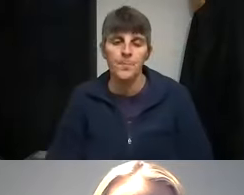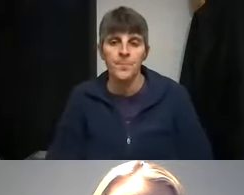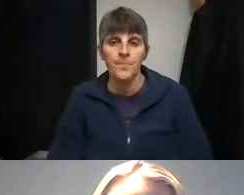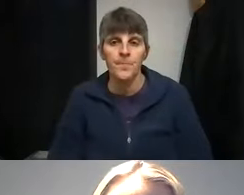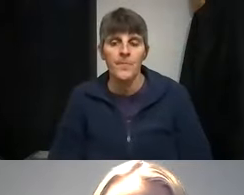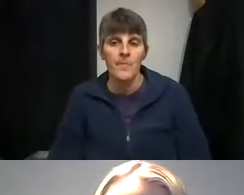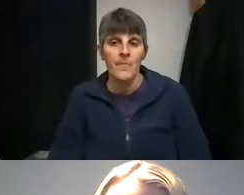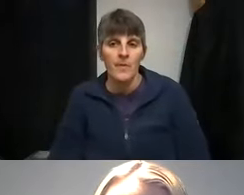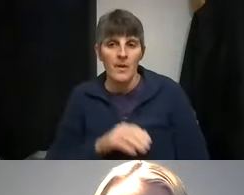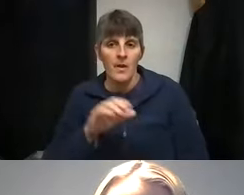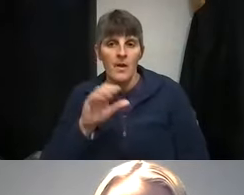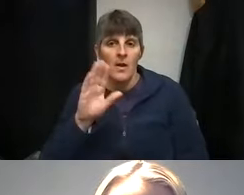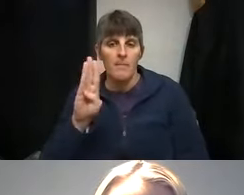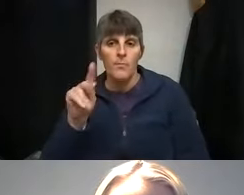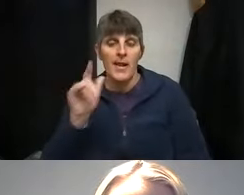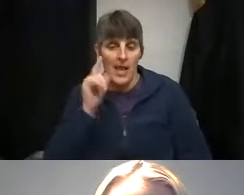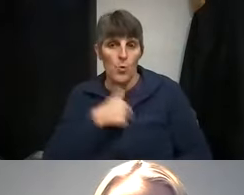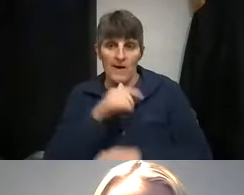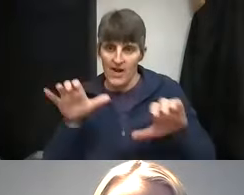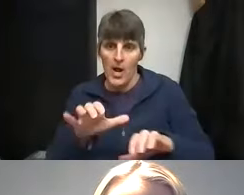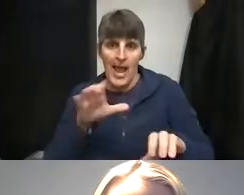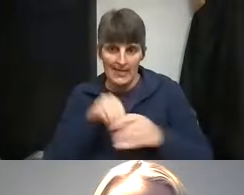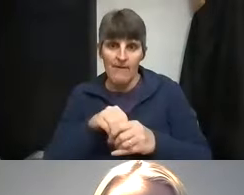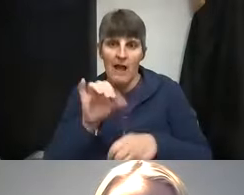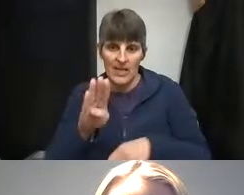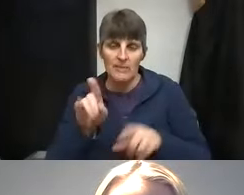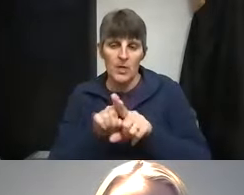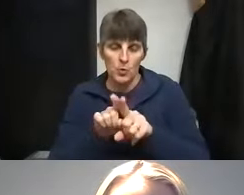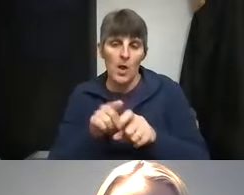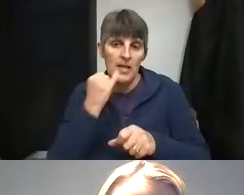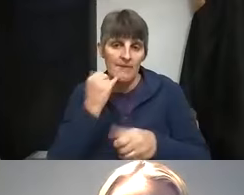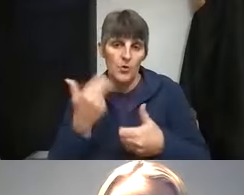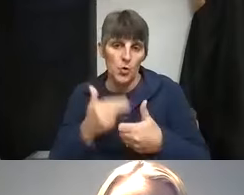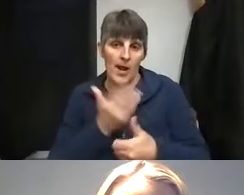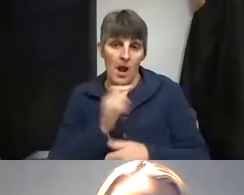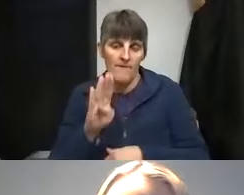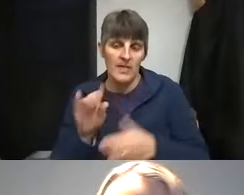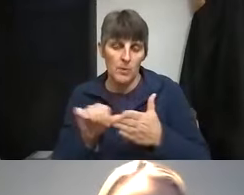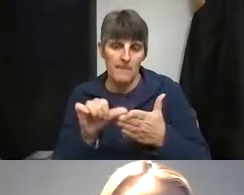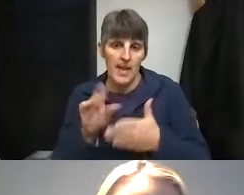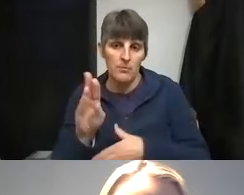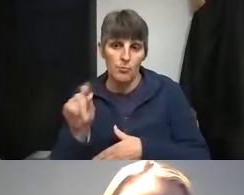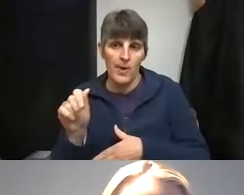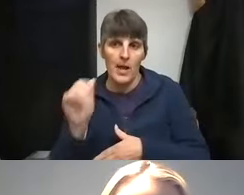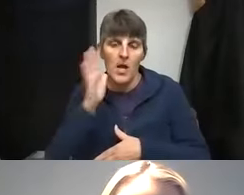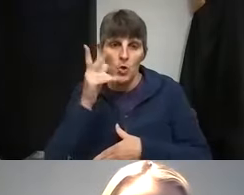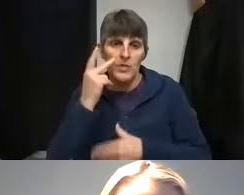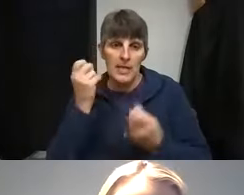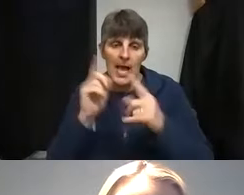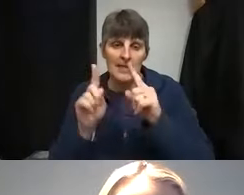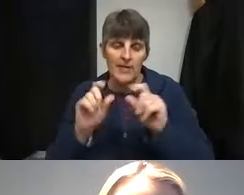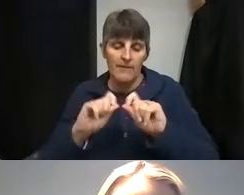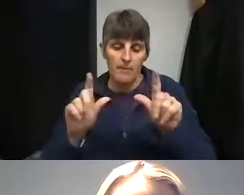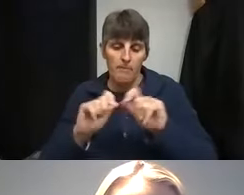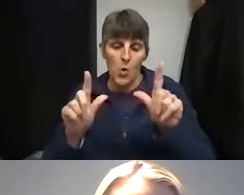And we're very active on Facebook as well. So if you join our Facebook page, you'll see lots of different posts